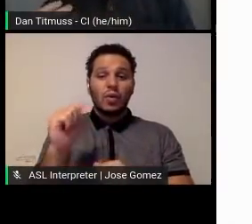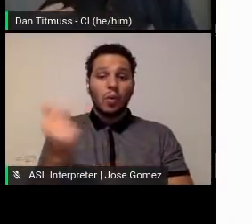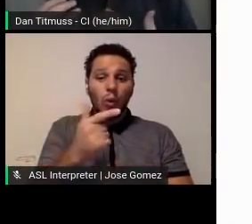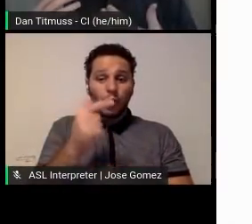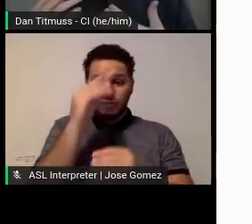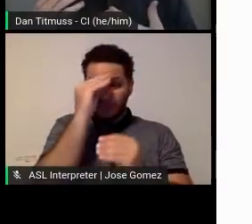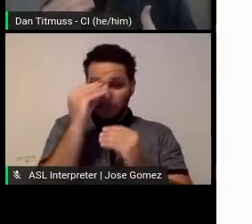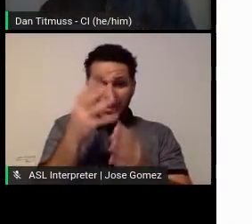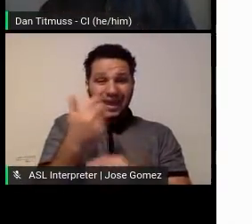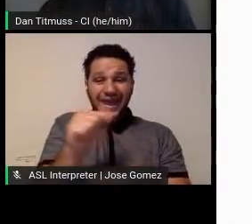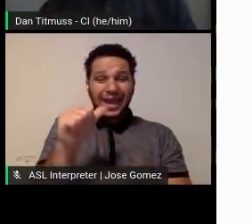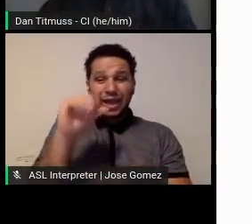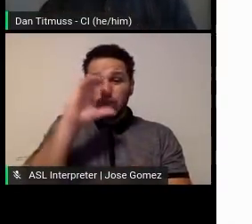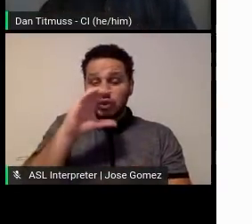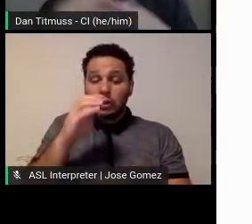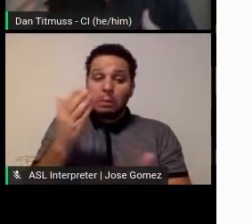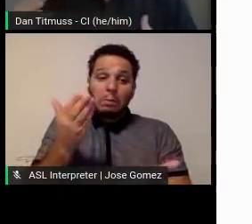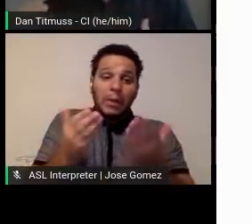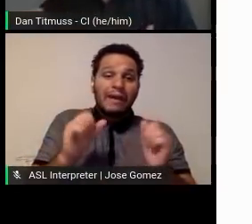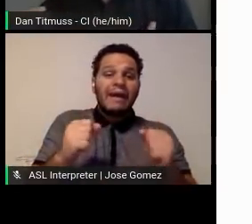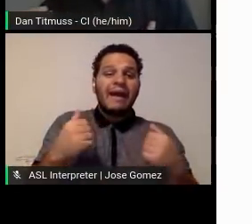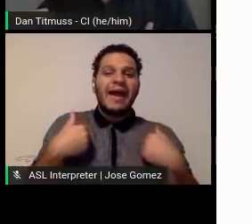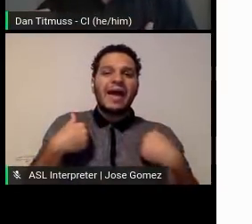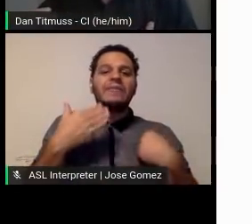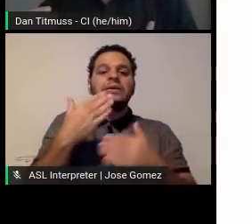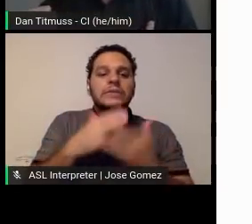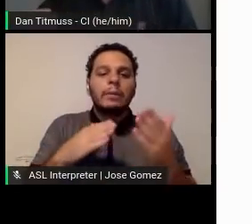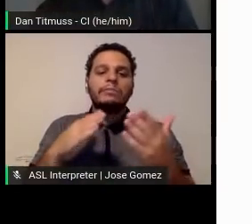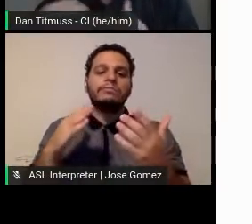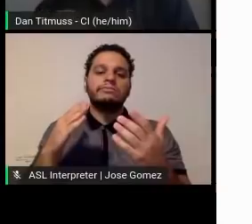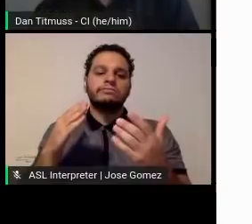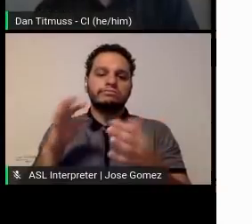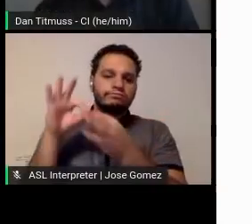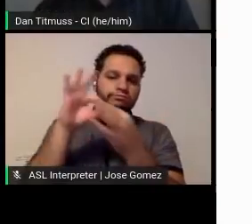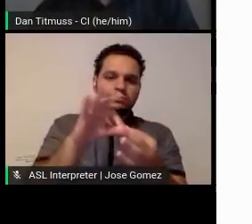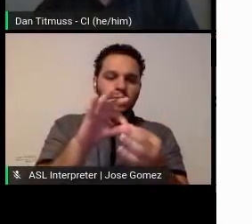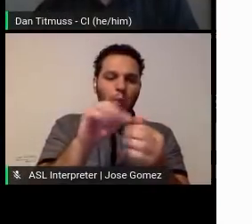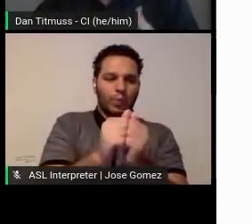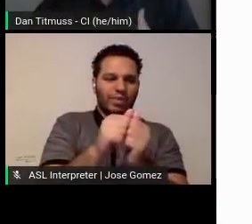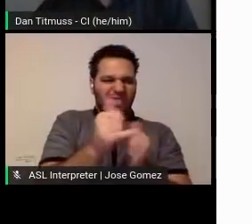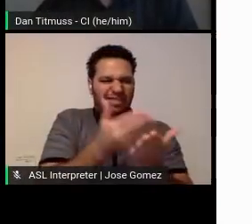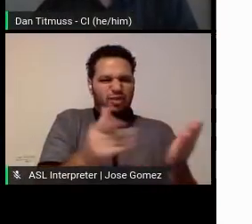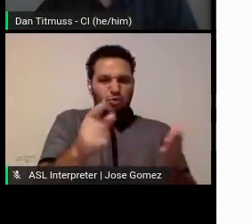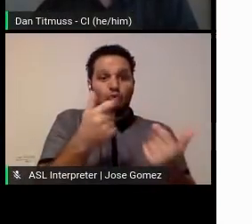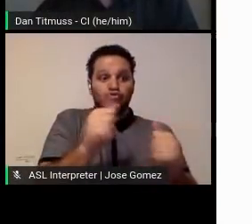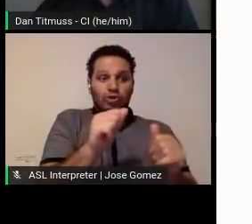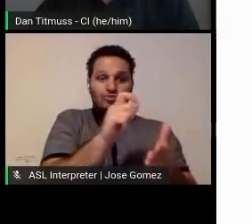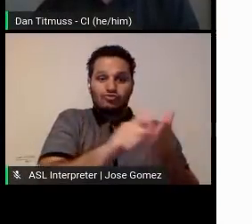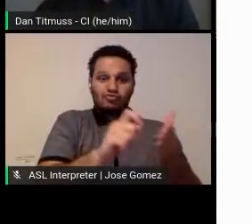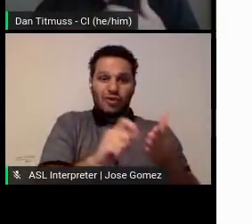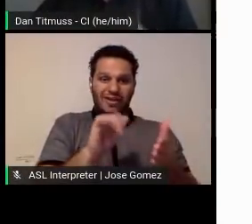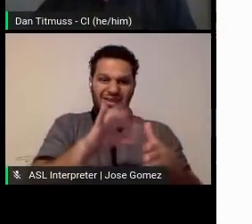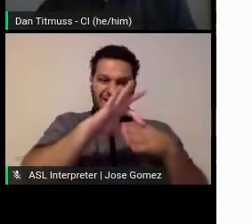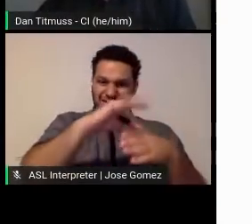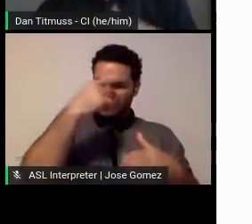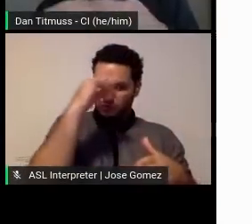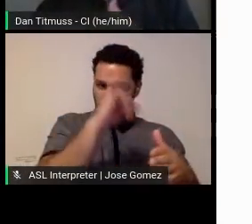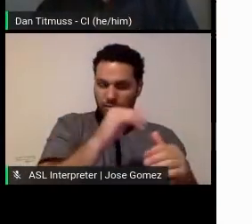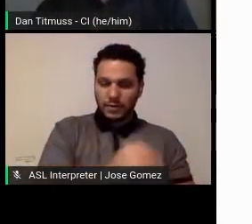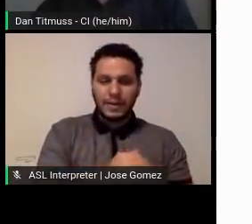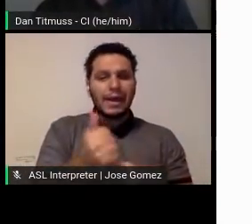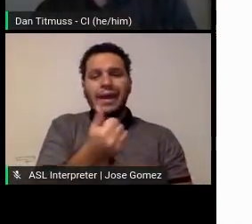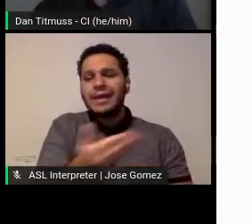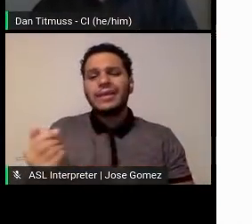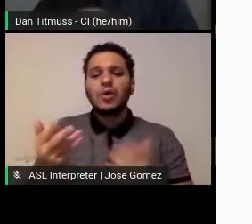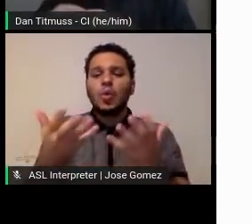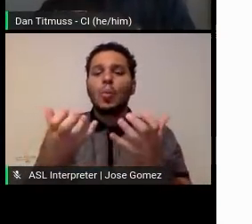can possibly, you know, have relevance to the thing you are trying to write a piece of content for. You know, anything that you would